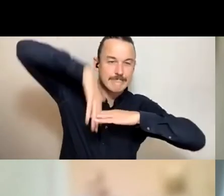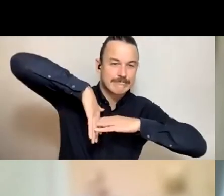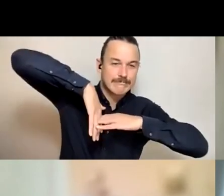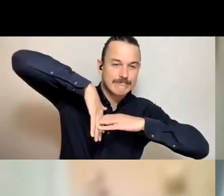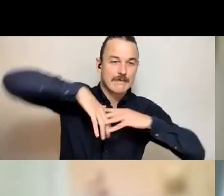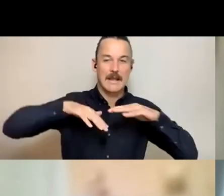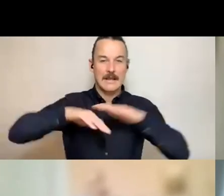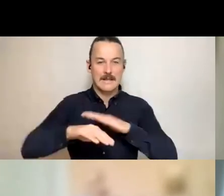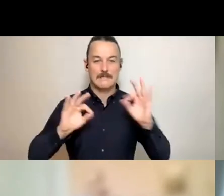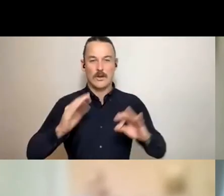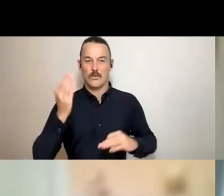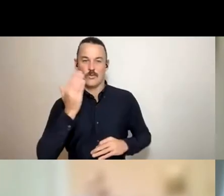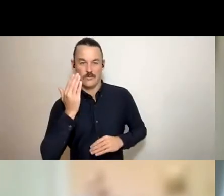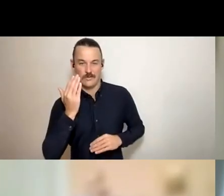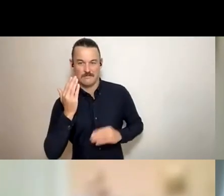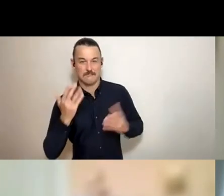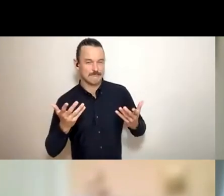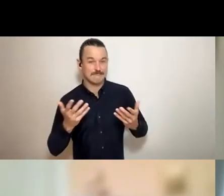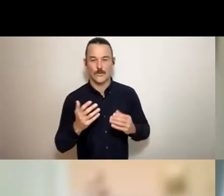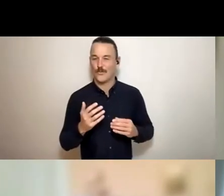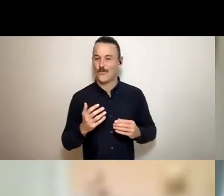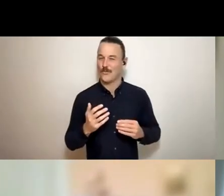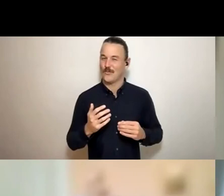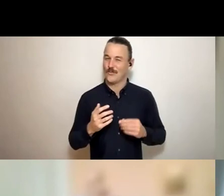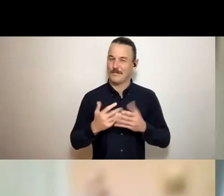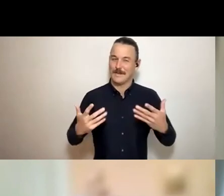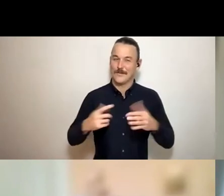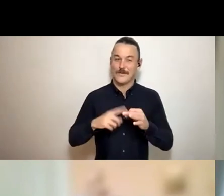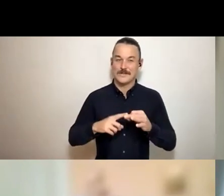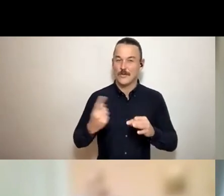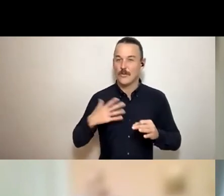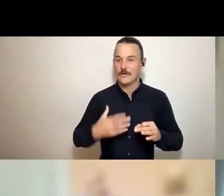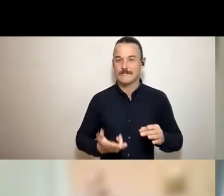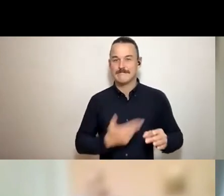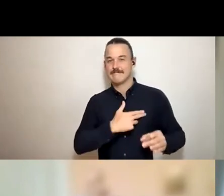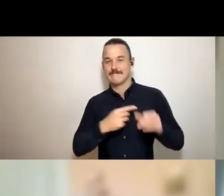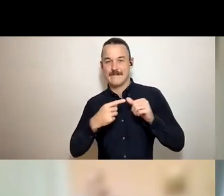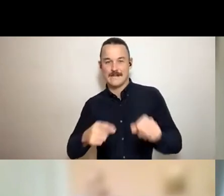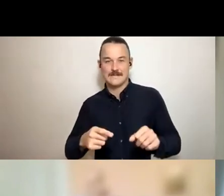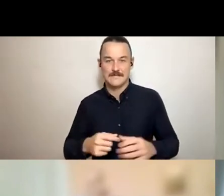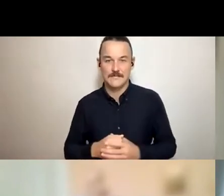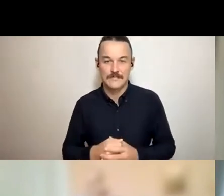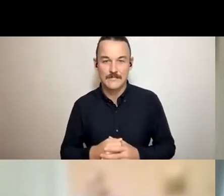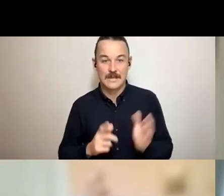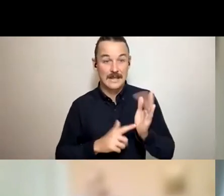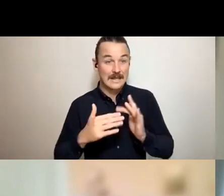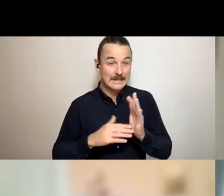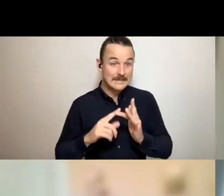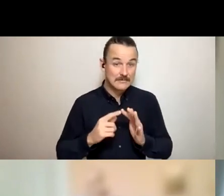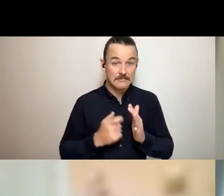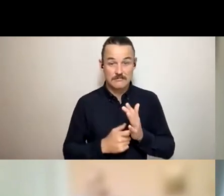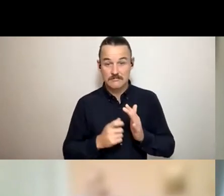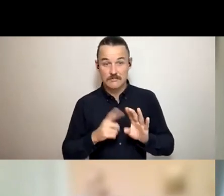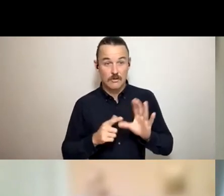contentious question. Now, who would like to take that question? Lizzie, Ryan, Ray, Judy, who would like to take